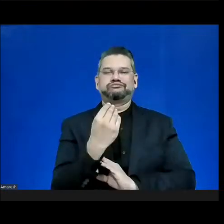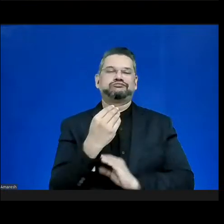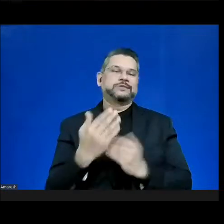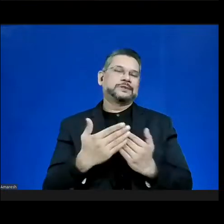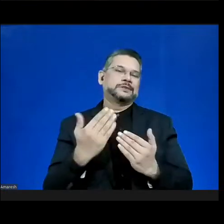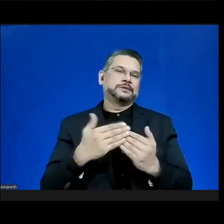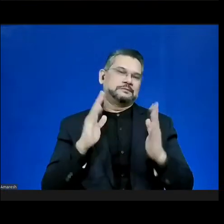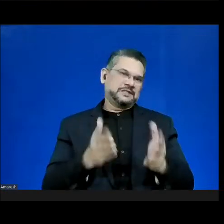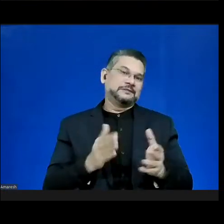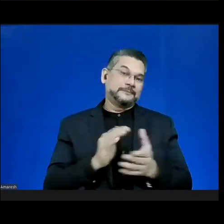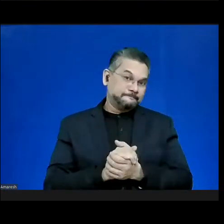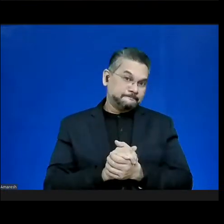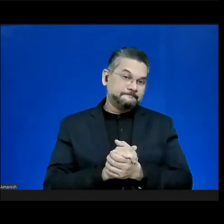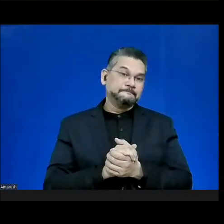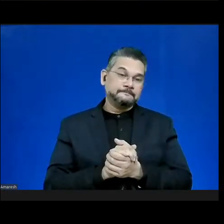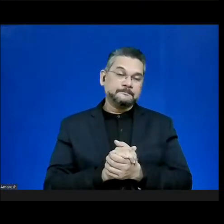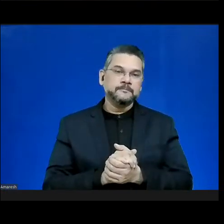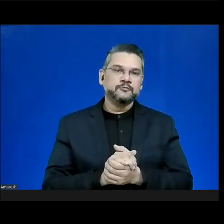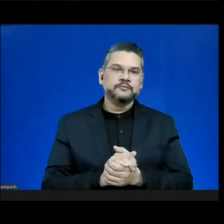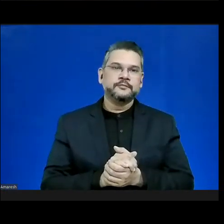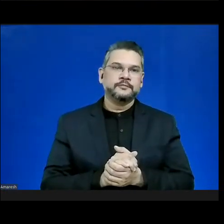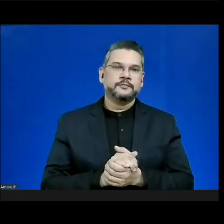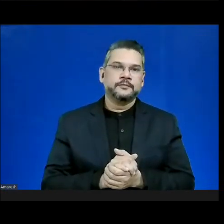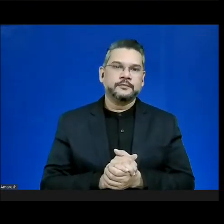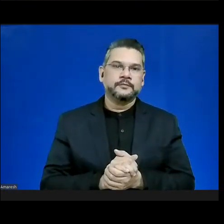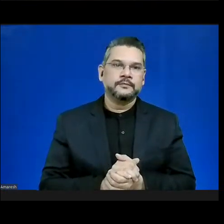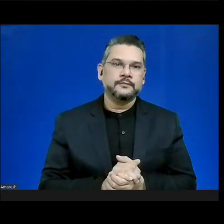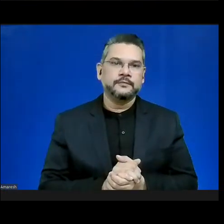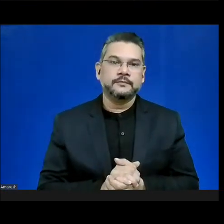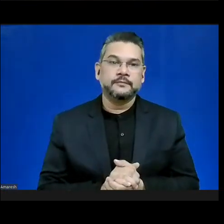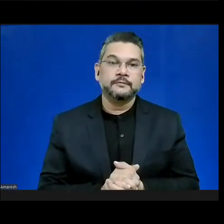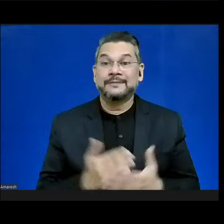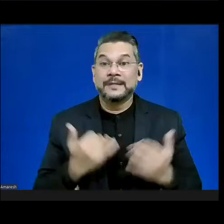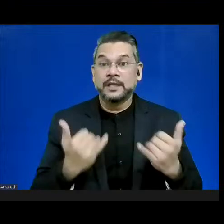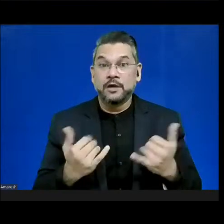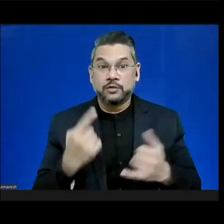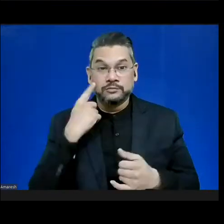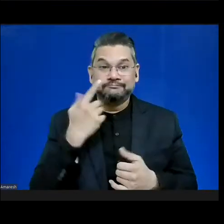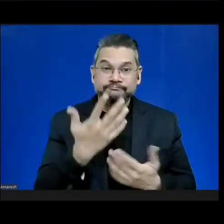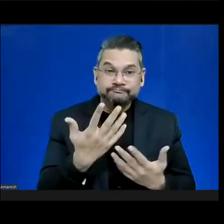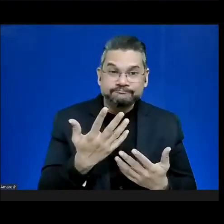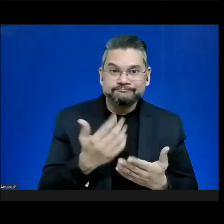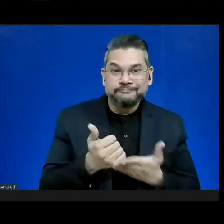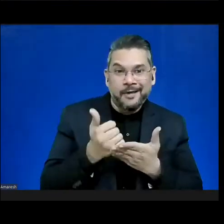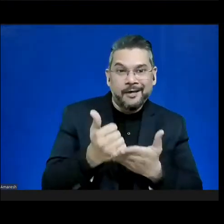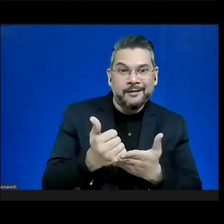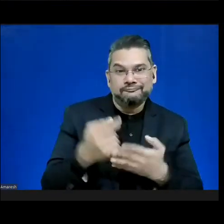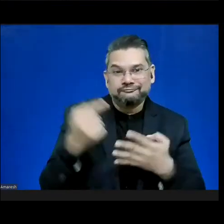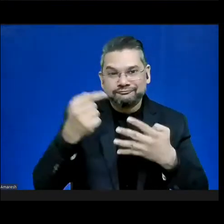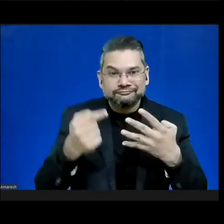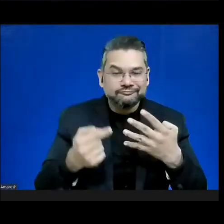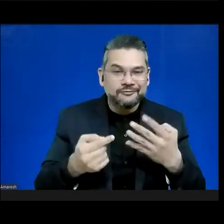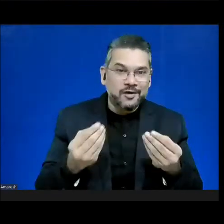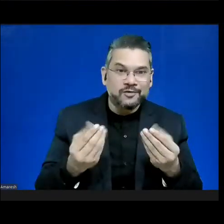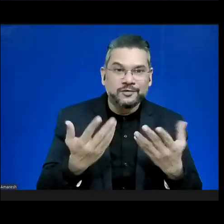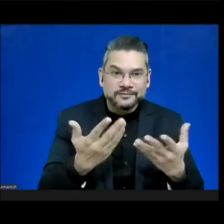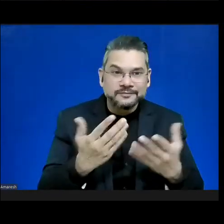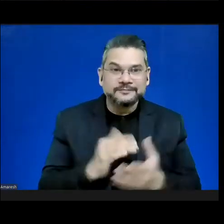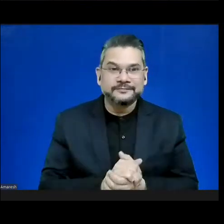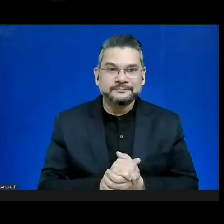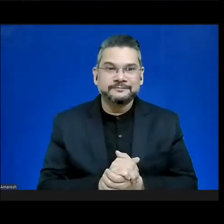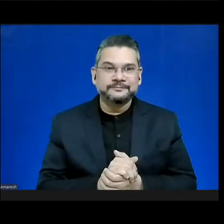Uh, Now, some tips, although my colleagues would be taking